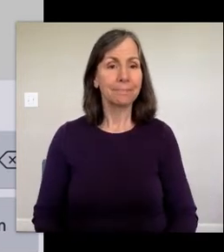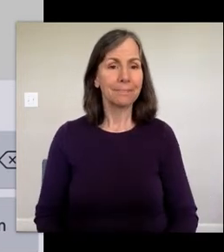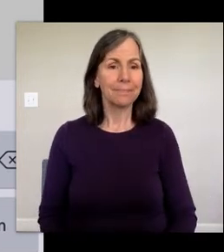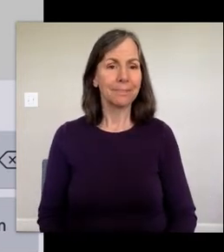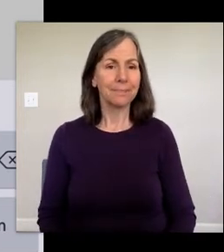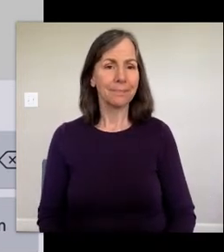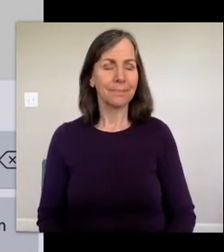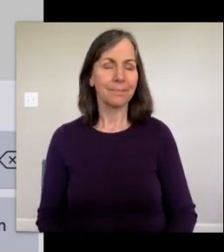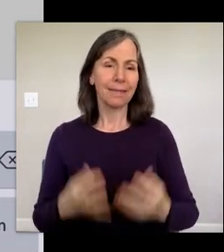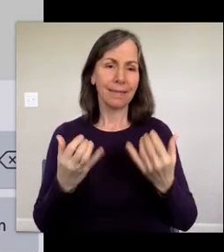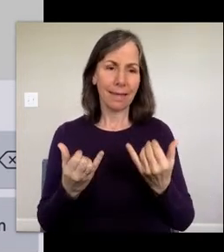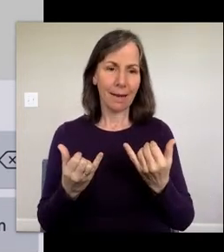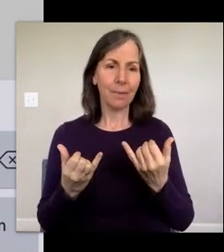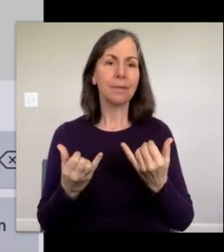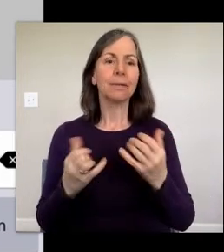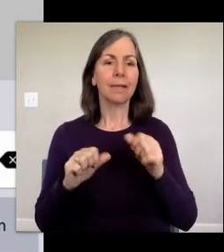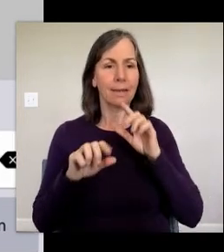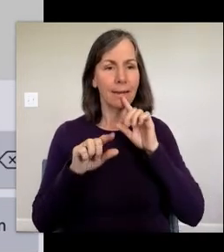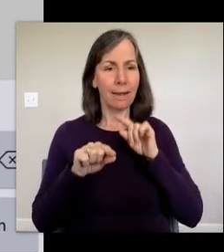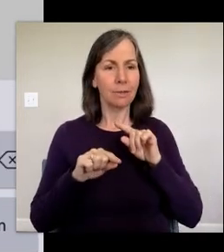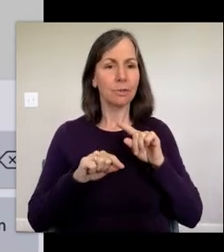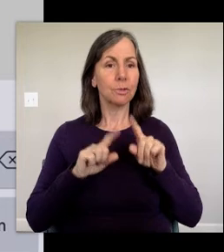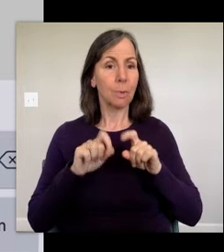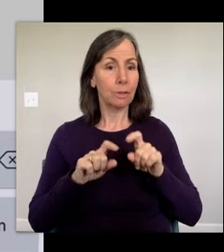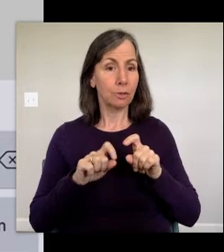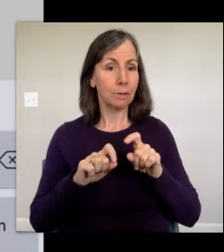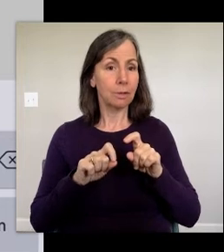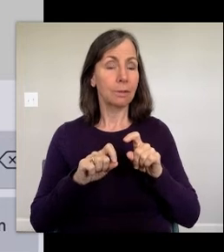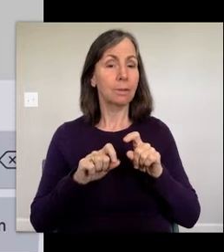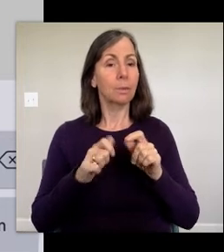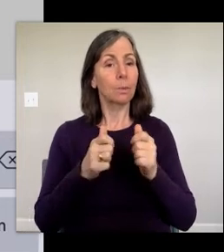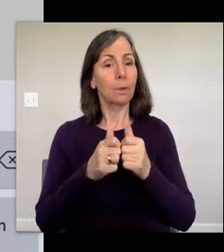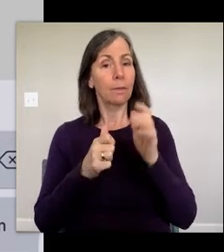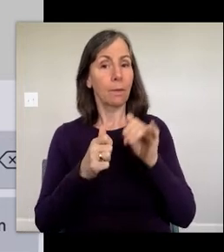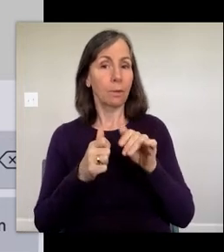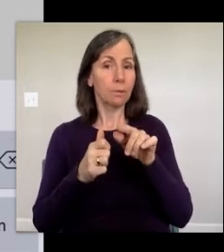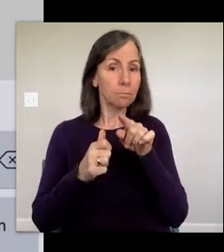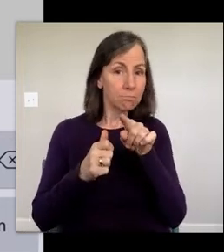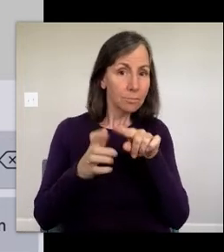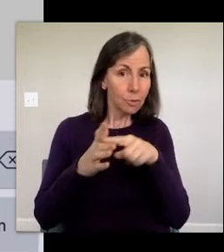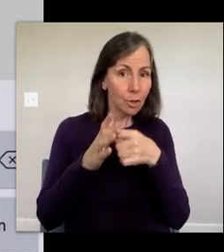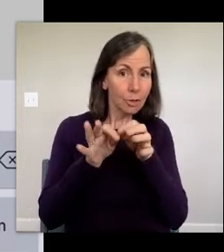And now you can answer these questions using the sentence stems to help you.